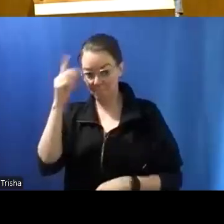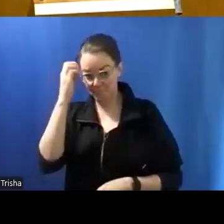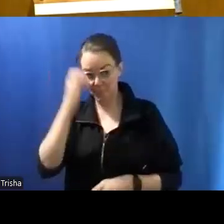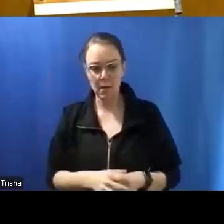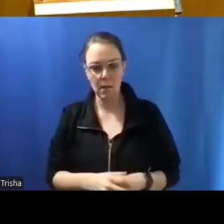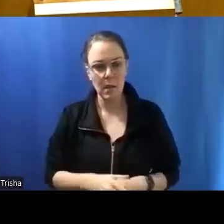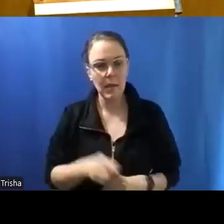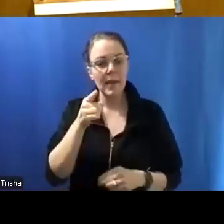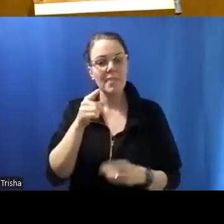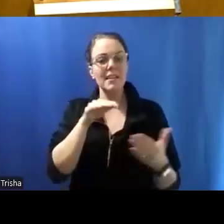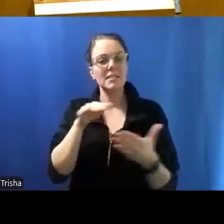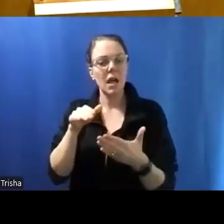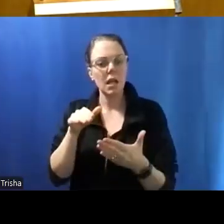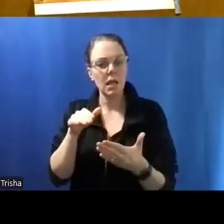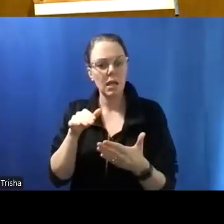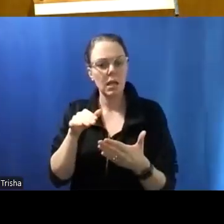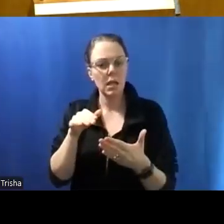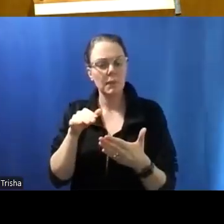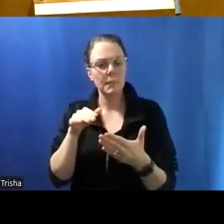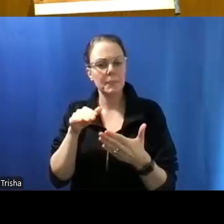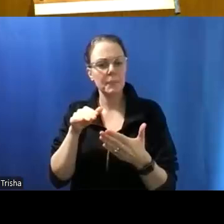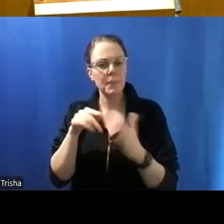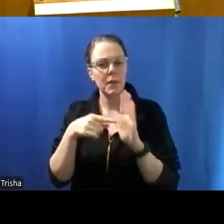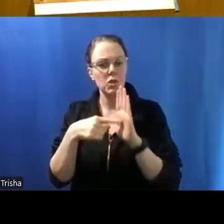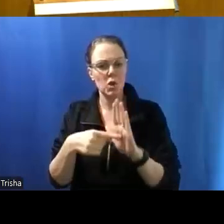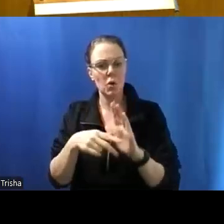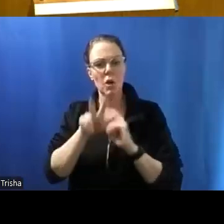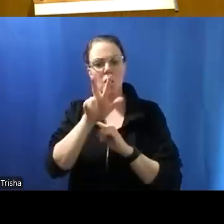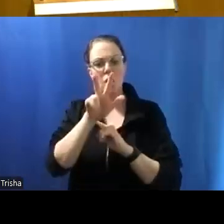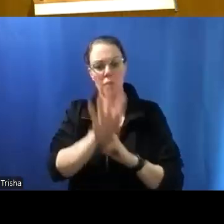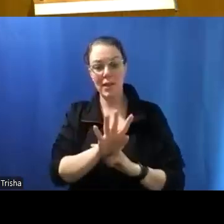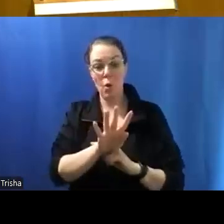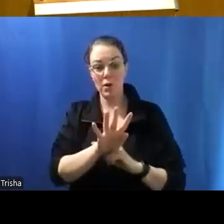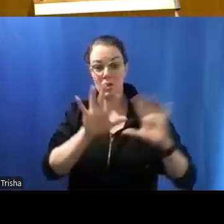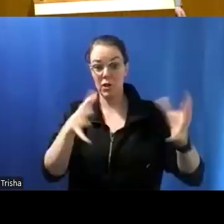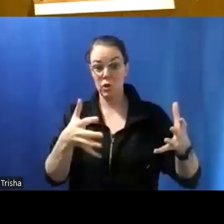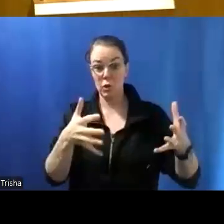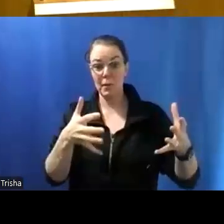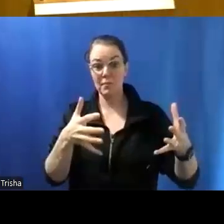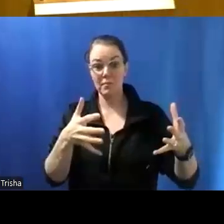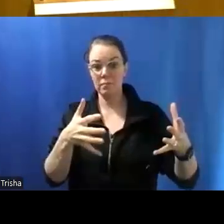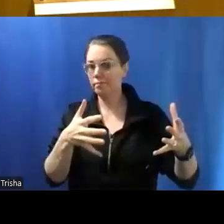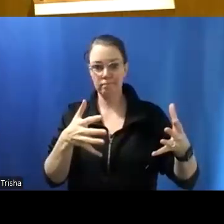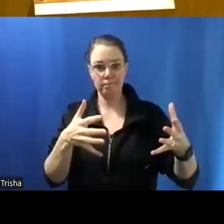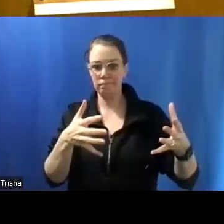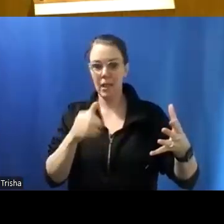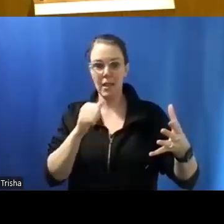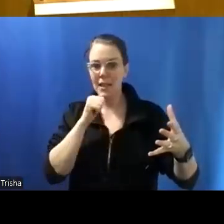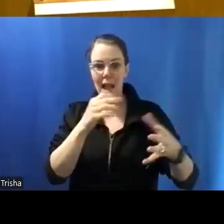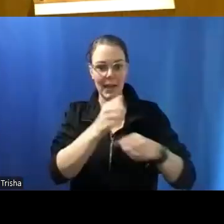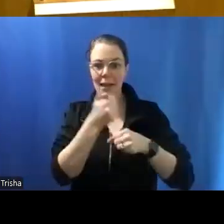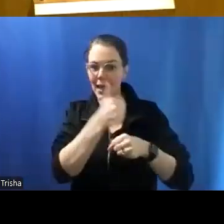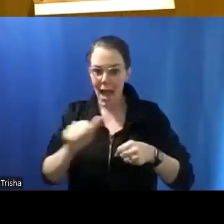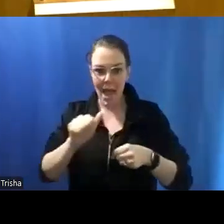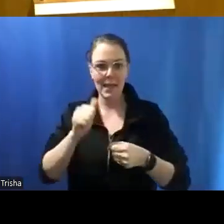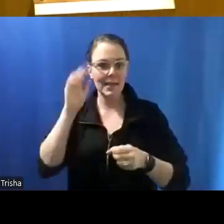study was the one that showed that 3/4 of this group were not getting any psychiatric